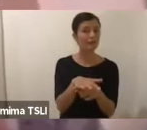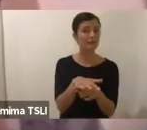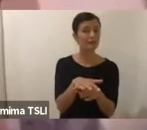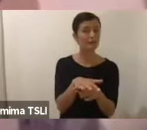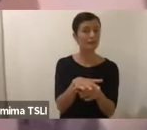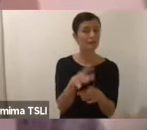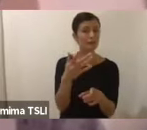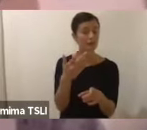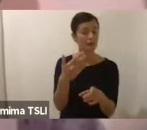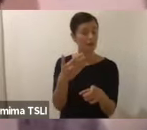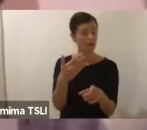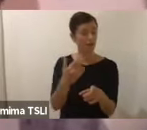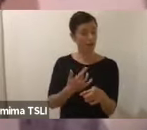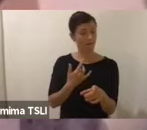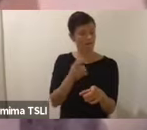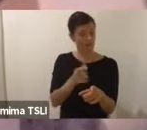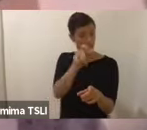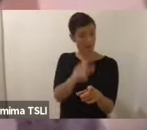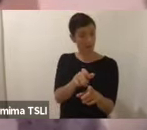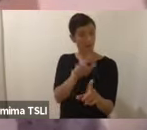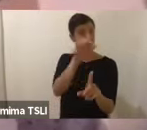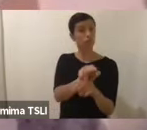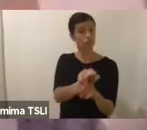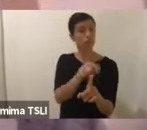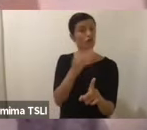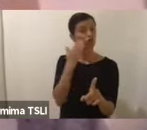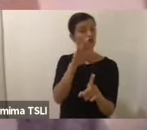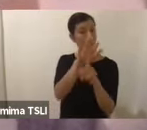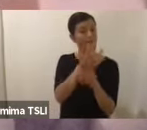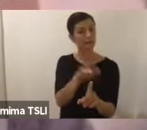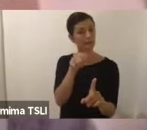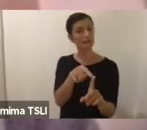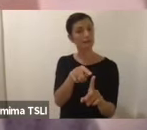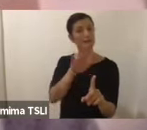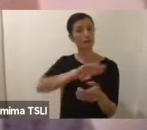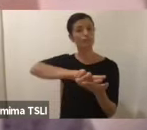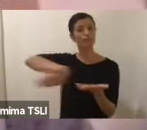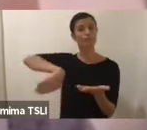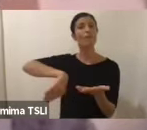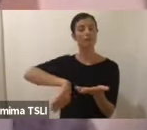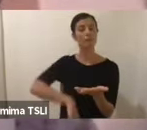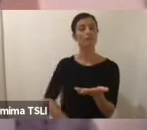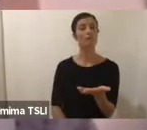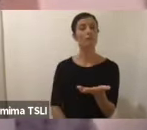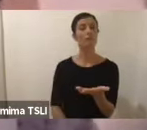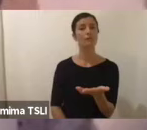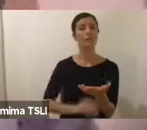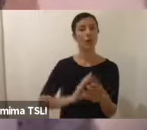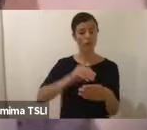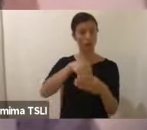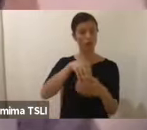expulsion um there's so much about uh contemporary anti-racism which is uh